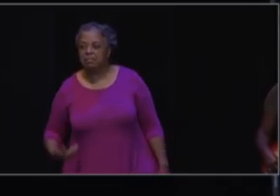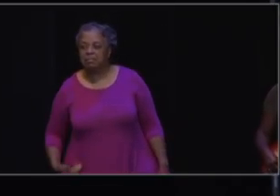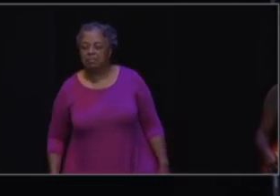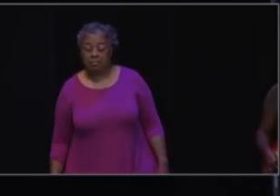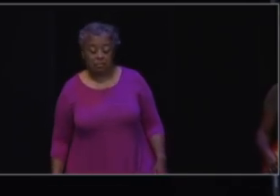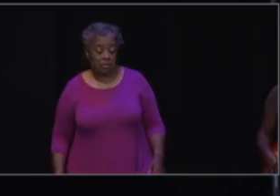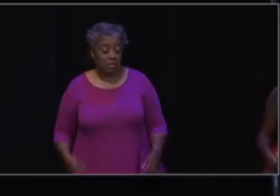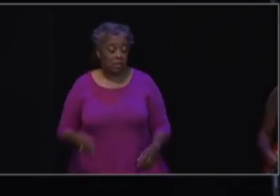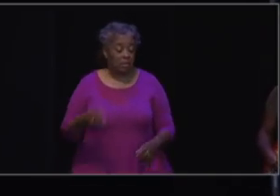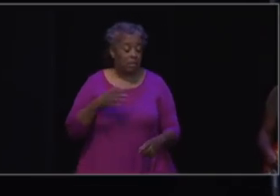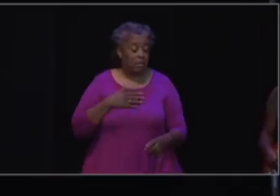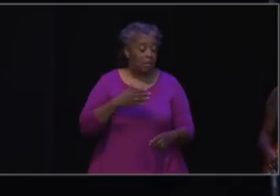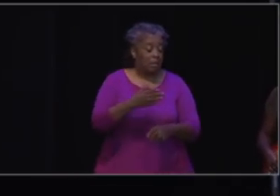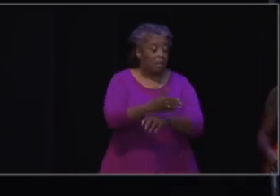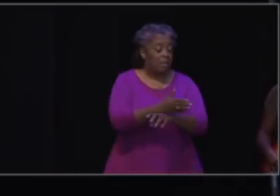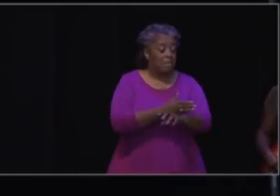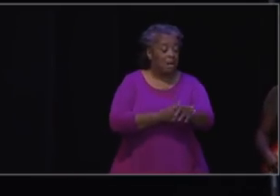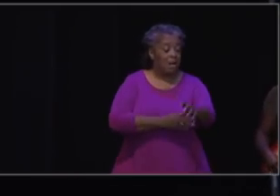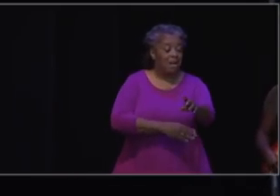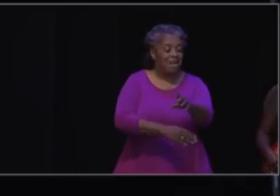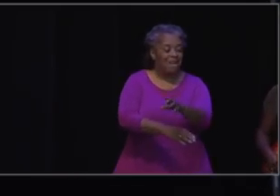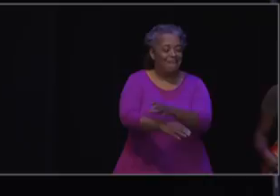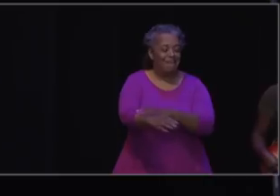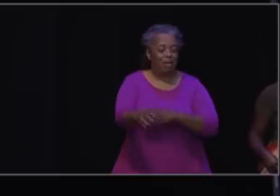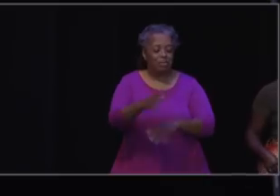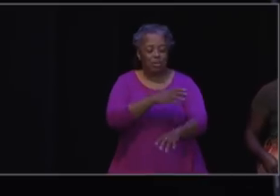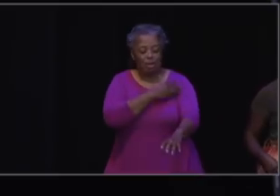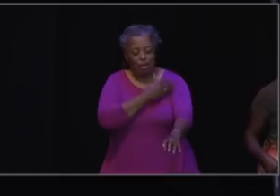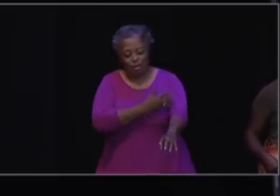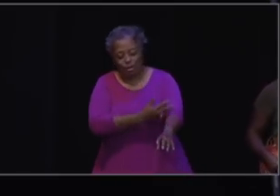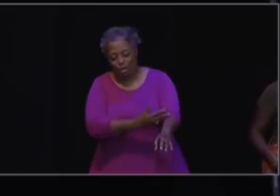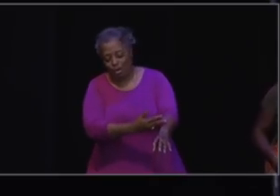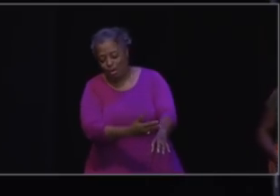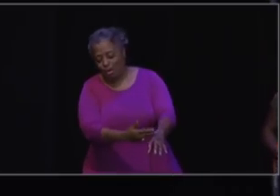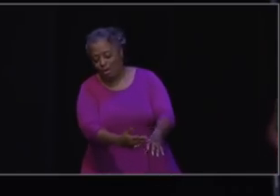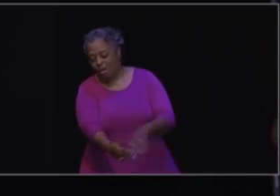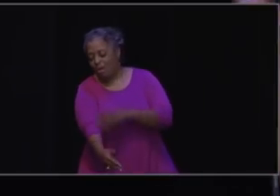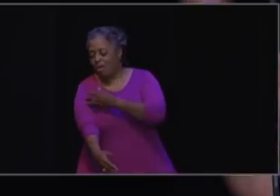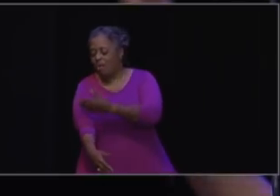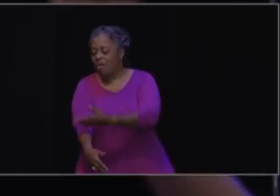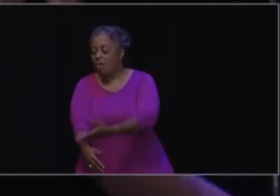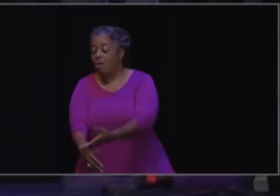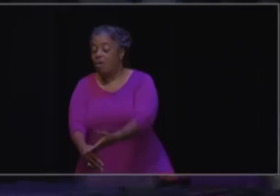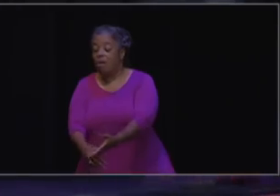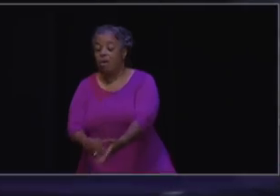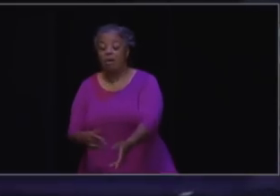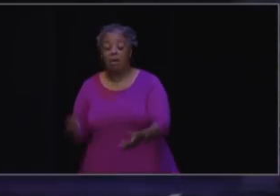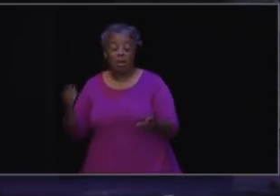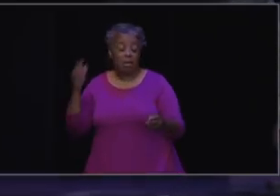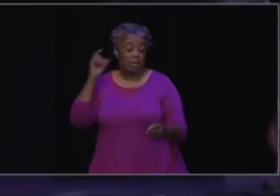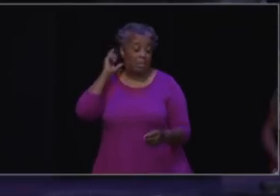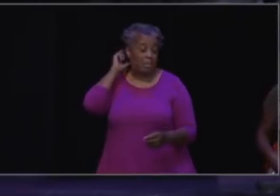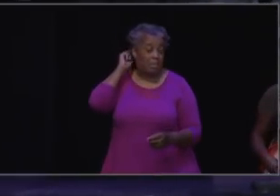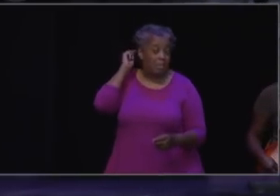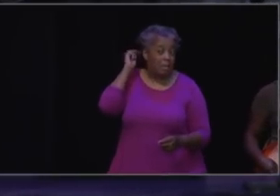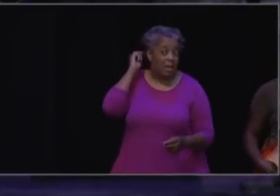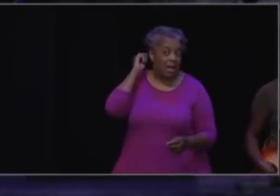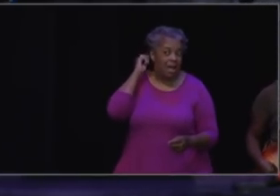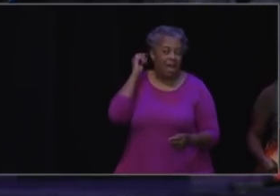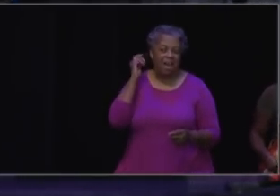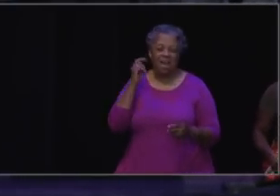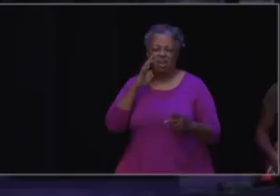My arms are long. My hair is